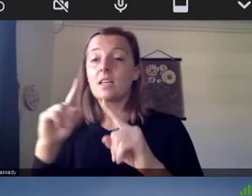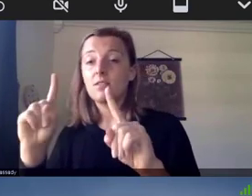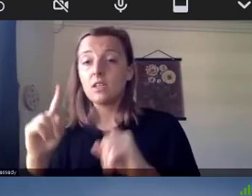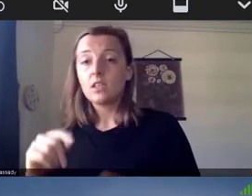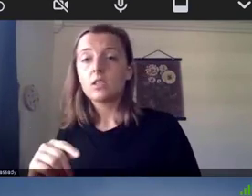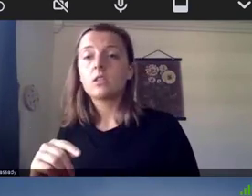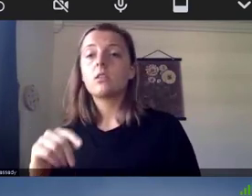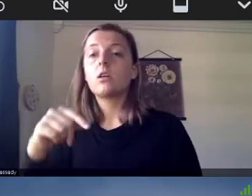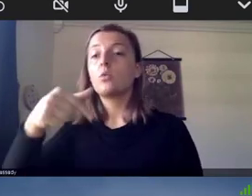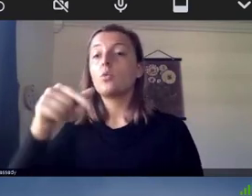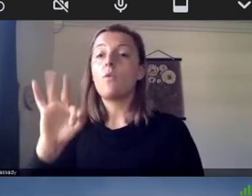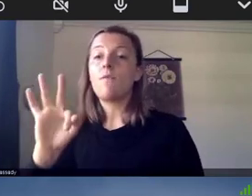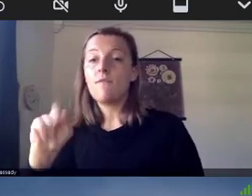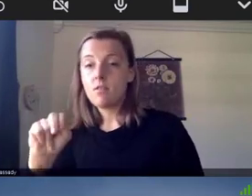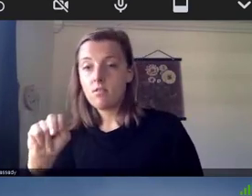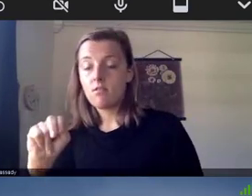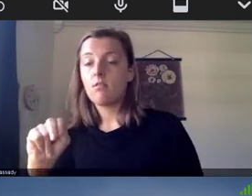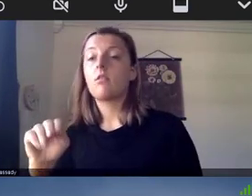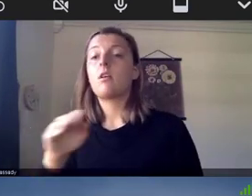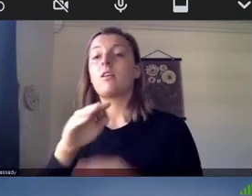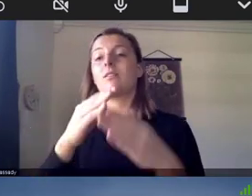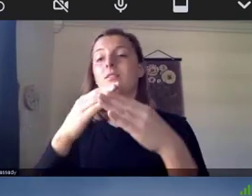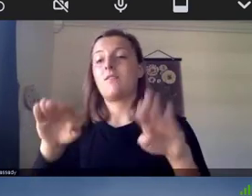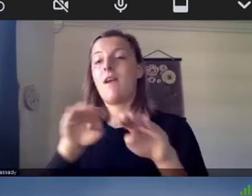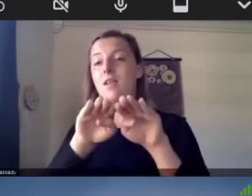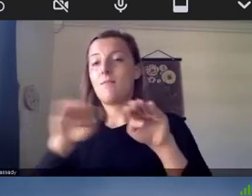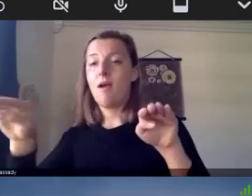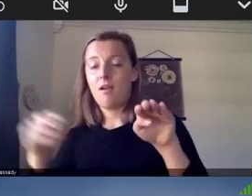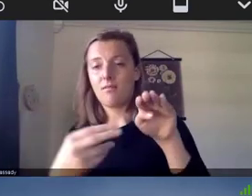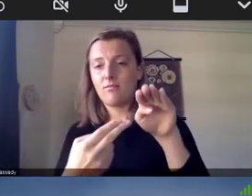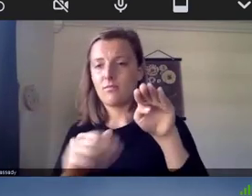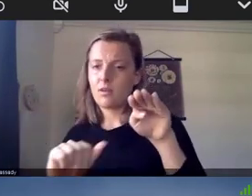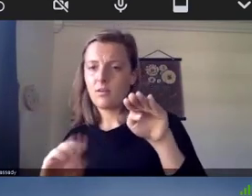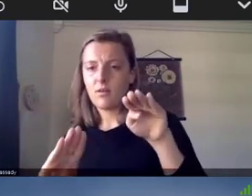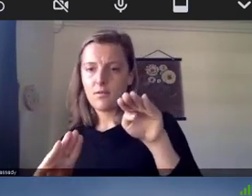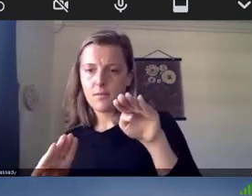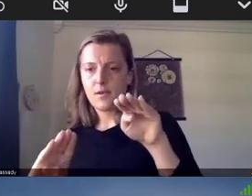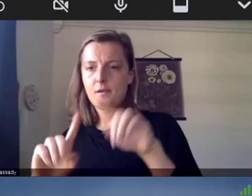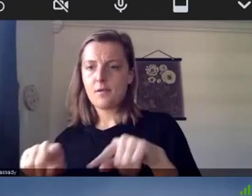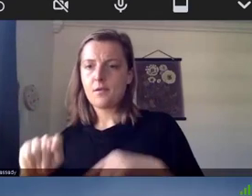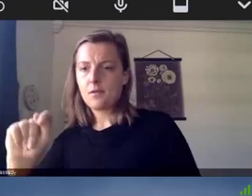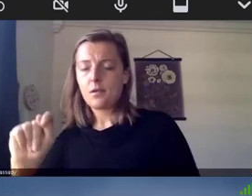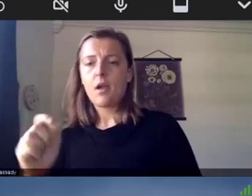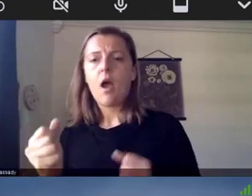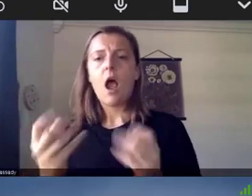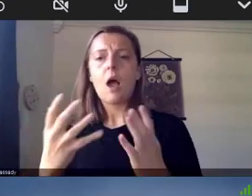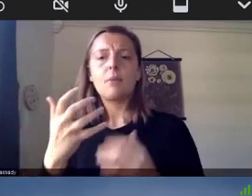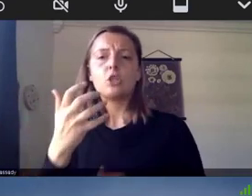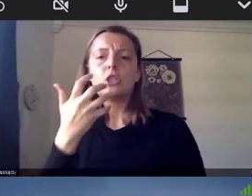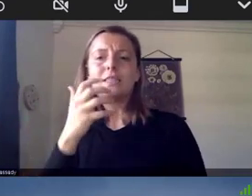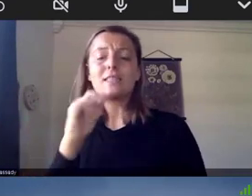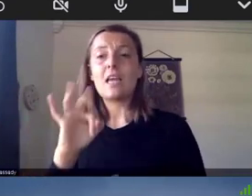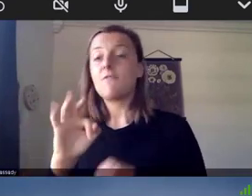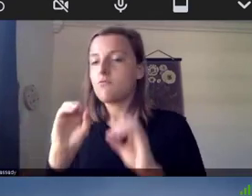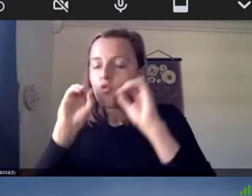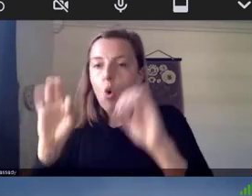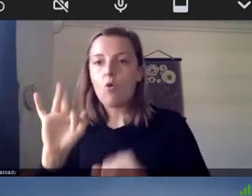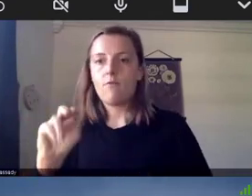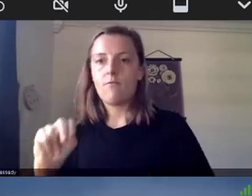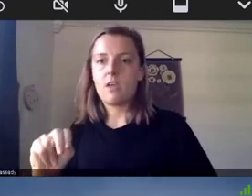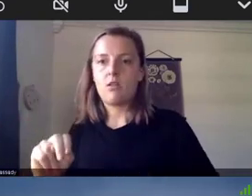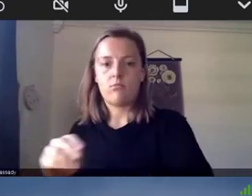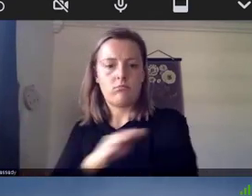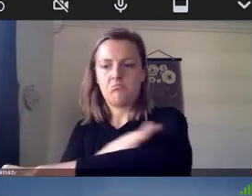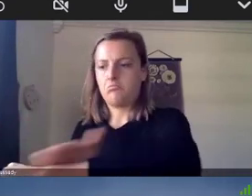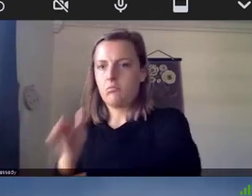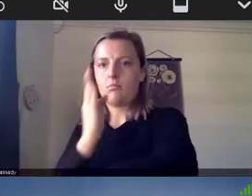have if there was no fins at all. So the effectiveness we would expect to be bigger than one, unless you're